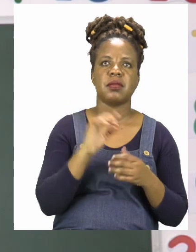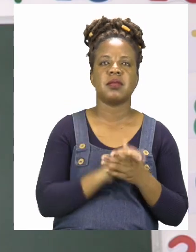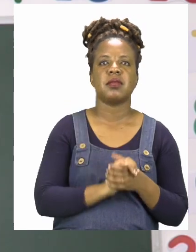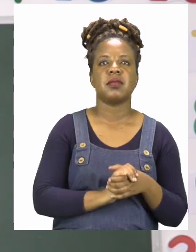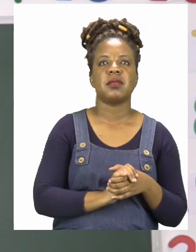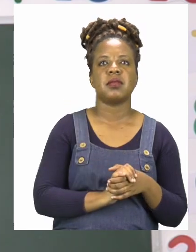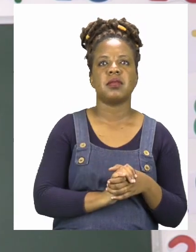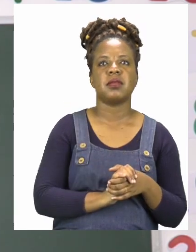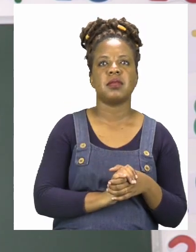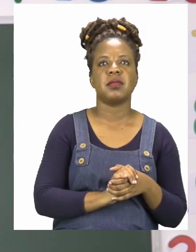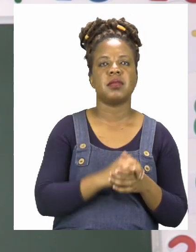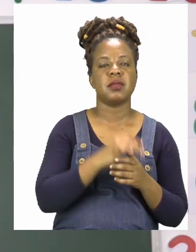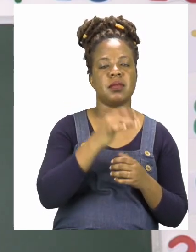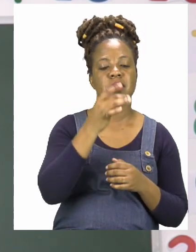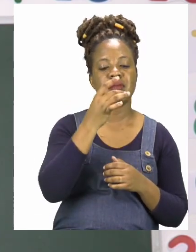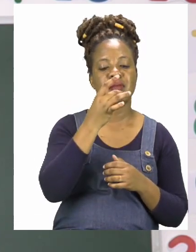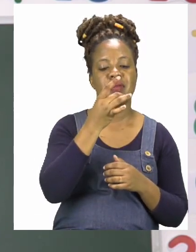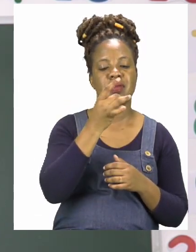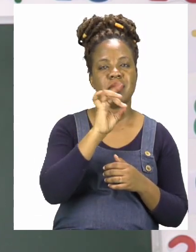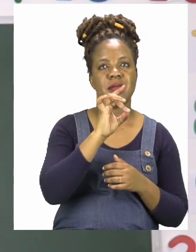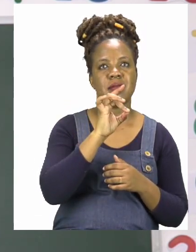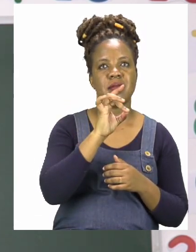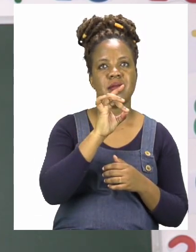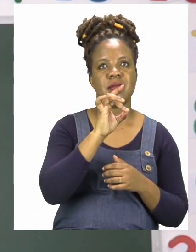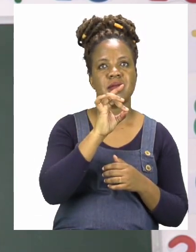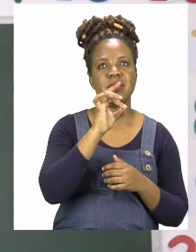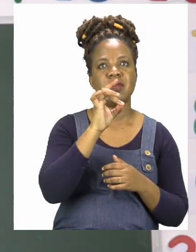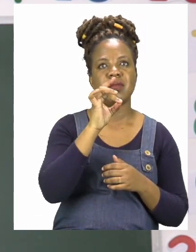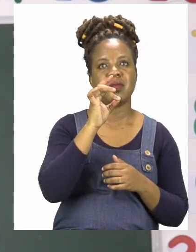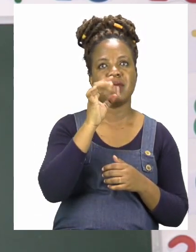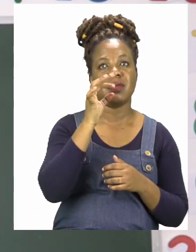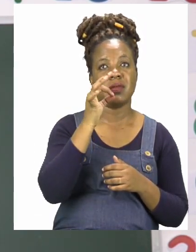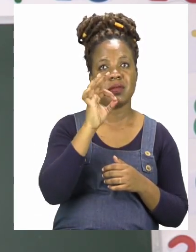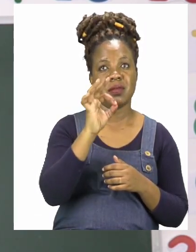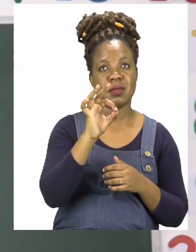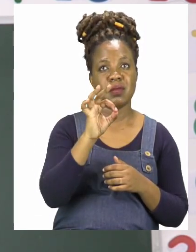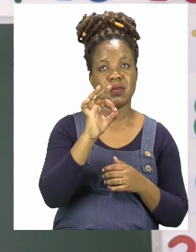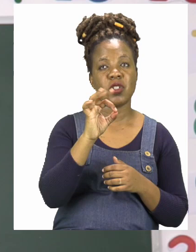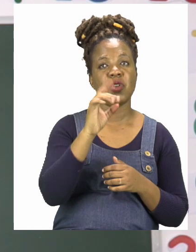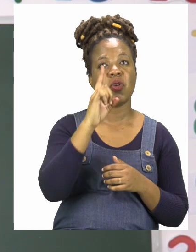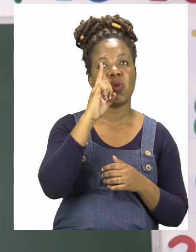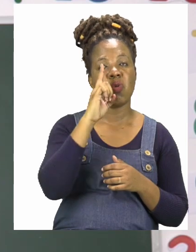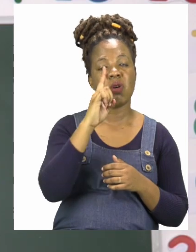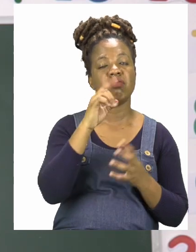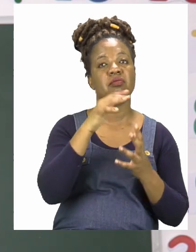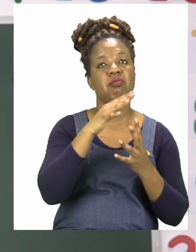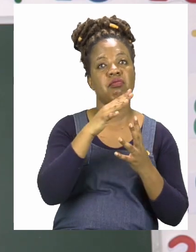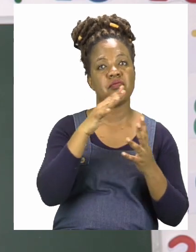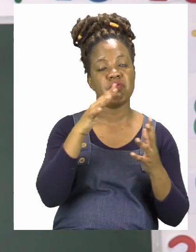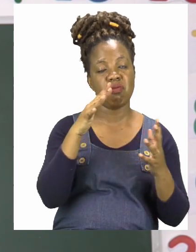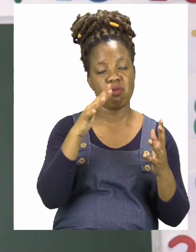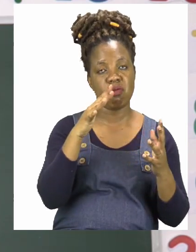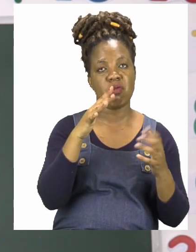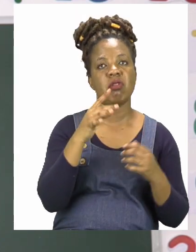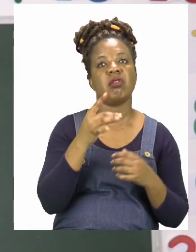Now it says 81, 89 is 1 more